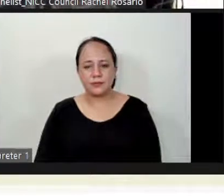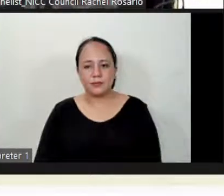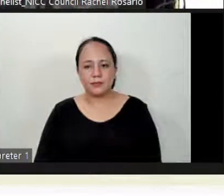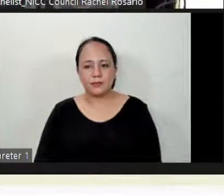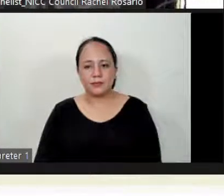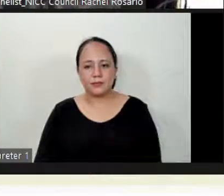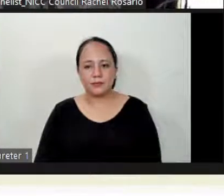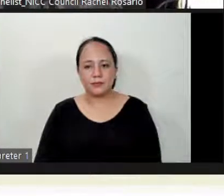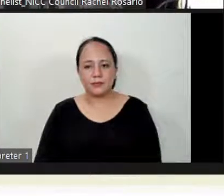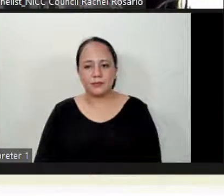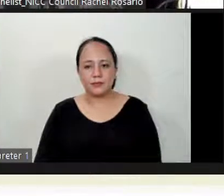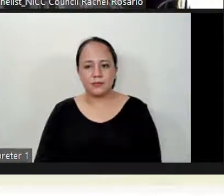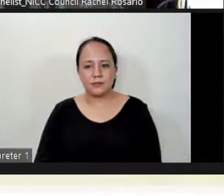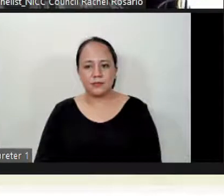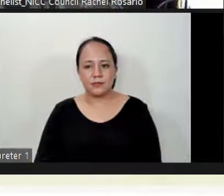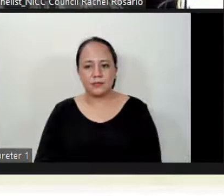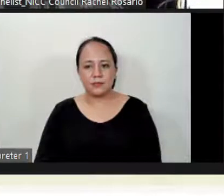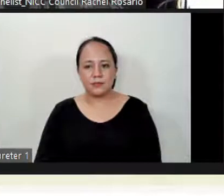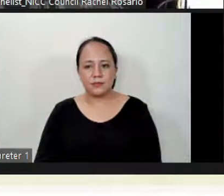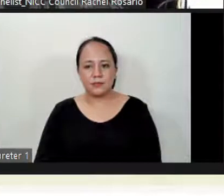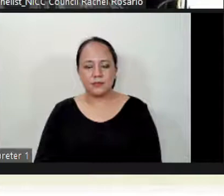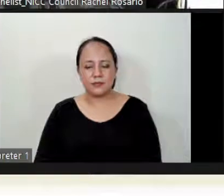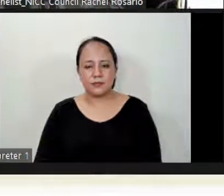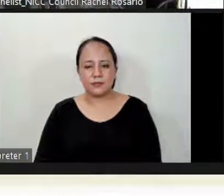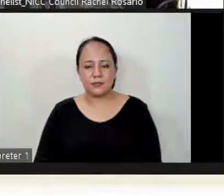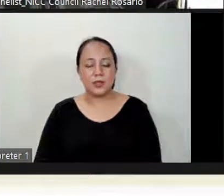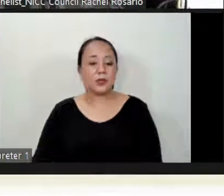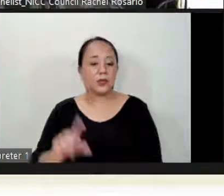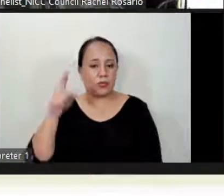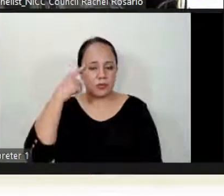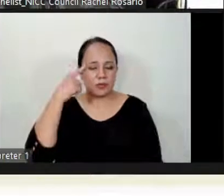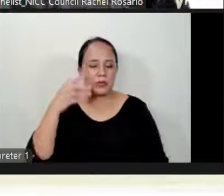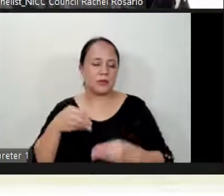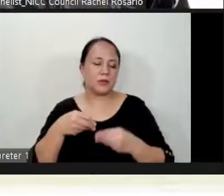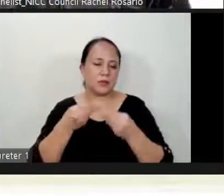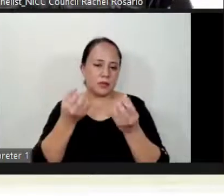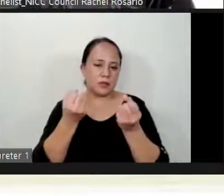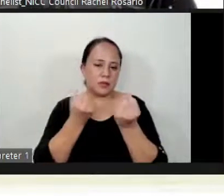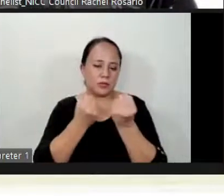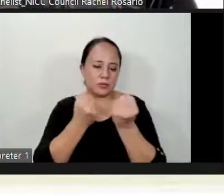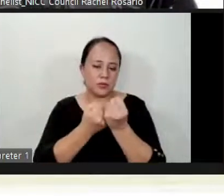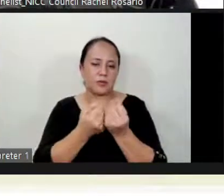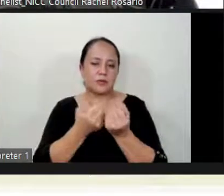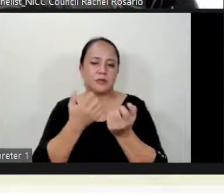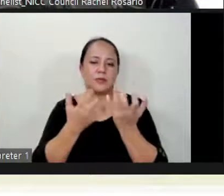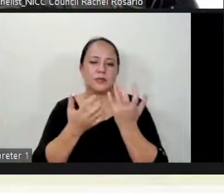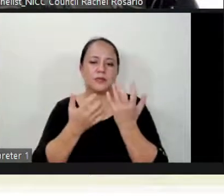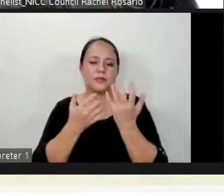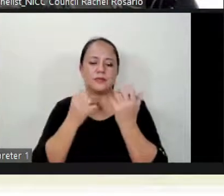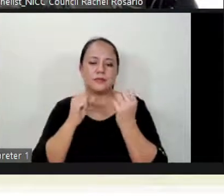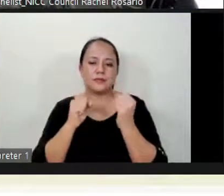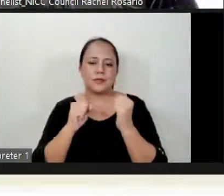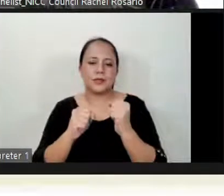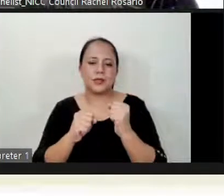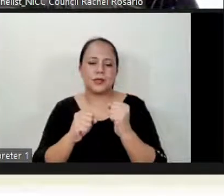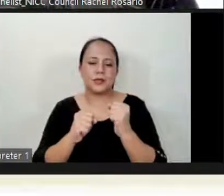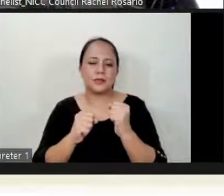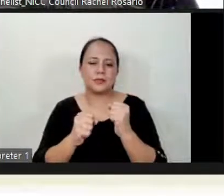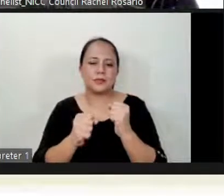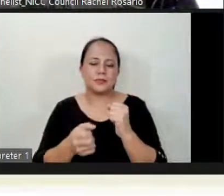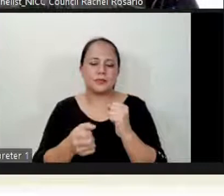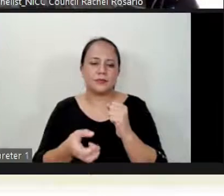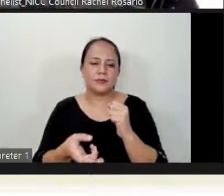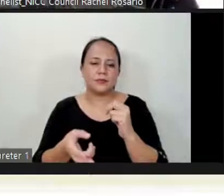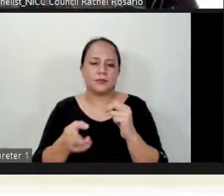government has been providing subsidies naman, and probably we could work on integrating all